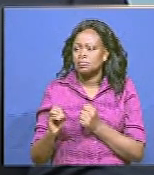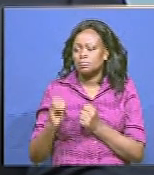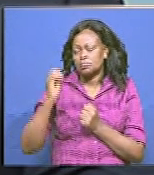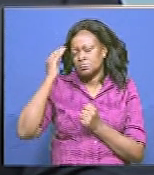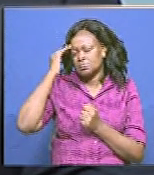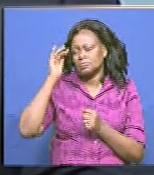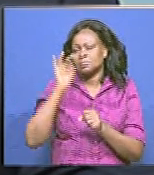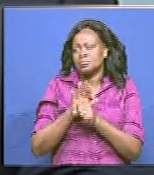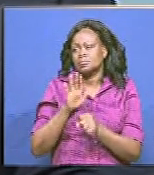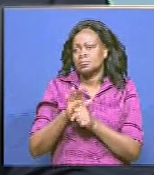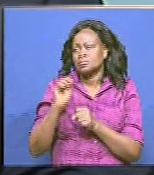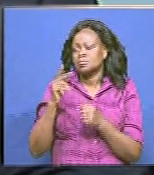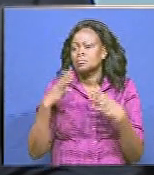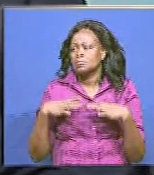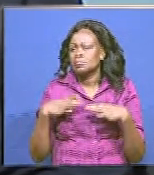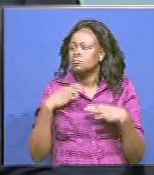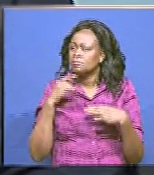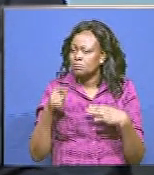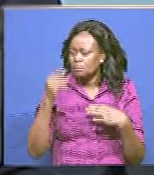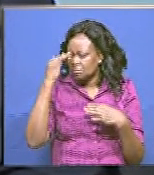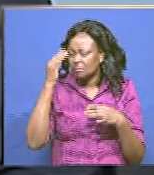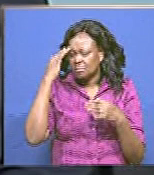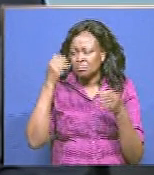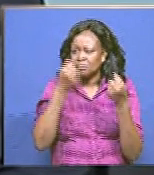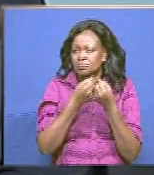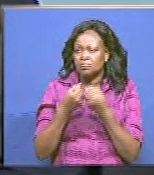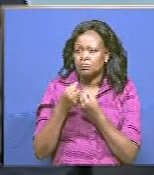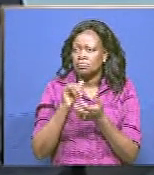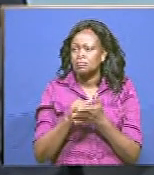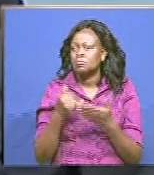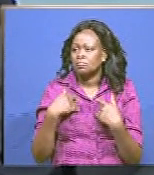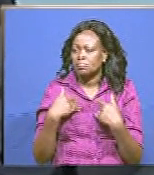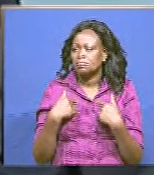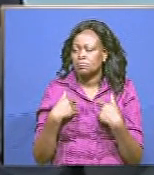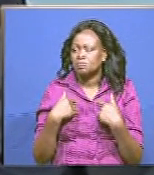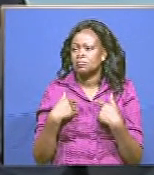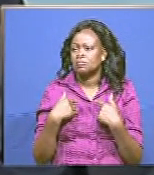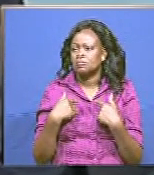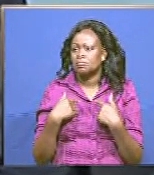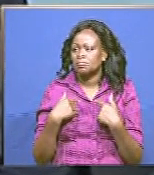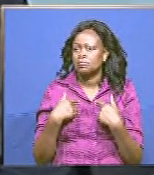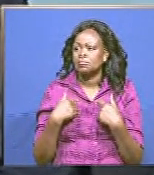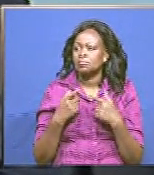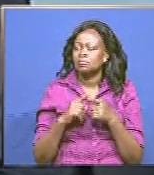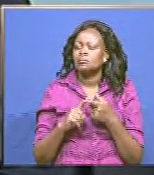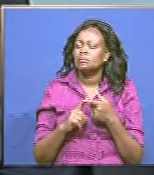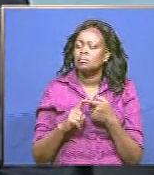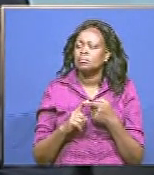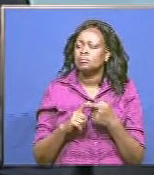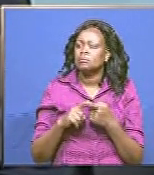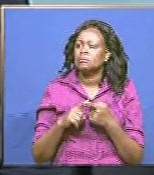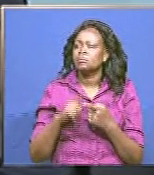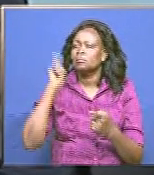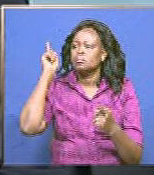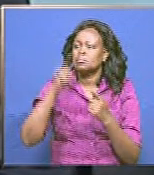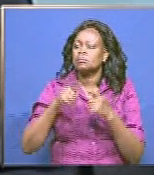most of the Kenyans want it that way because they know the challenge that is in the ground vis-a-vis the potential. And the intention of